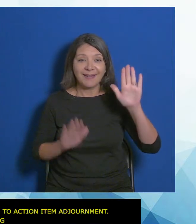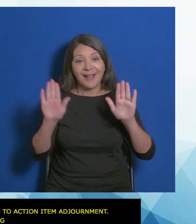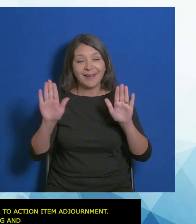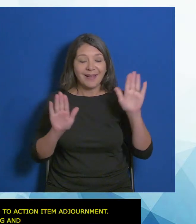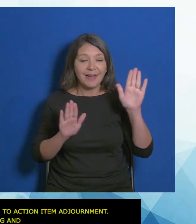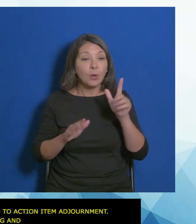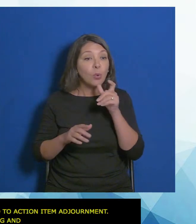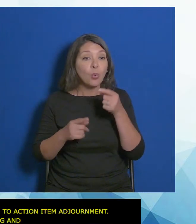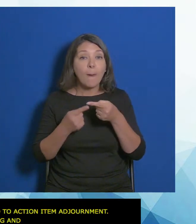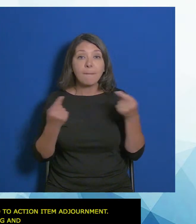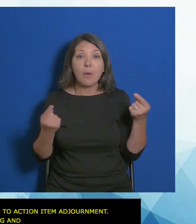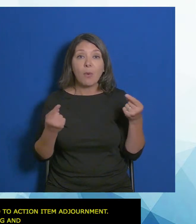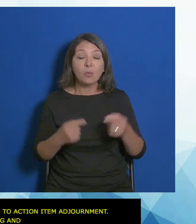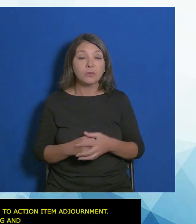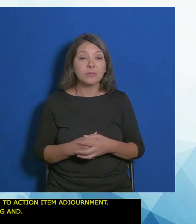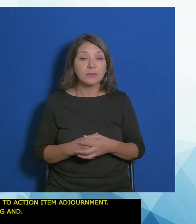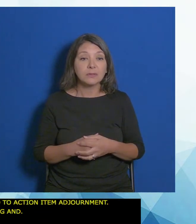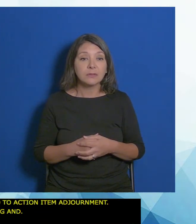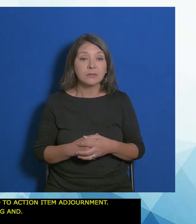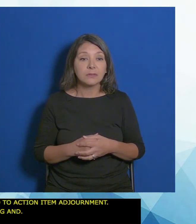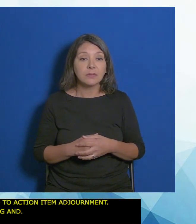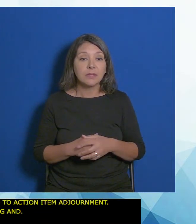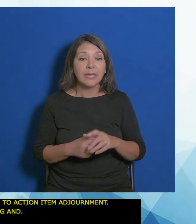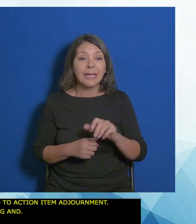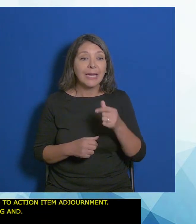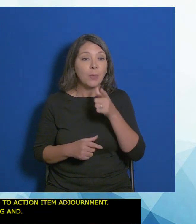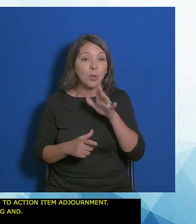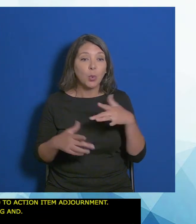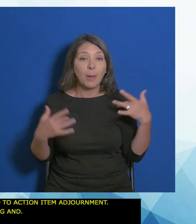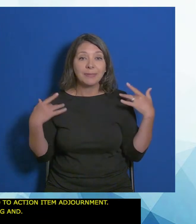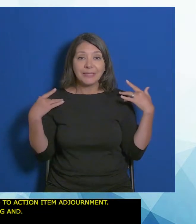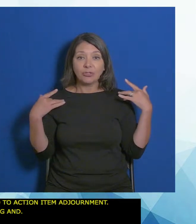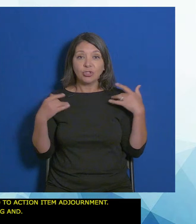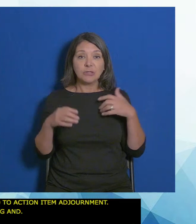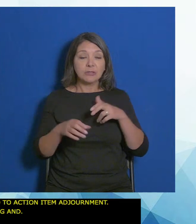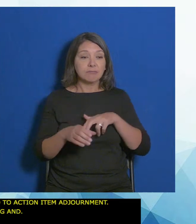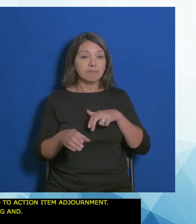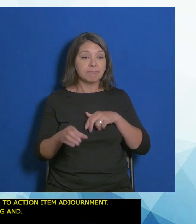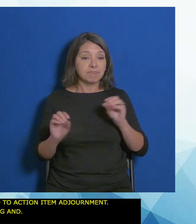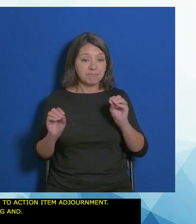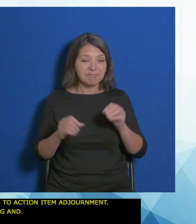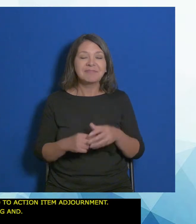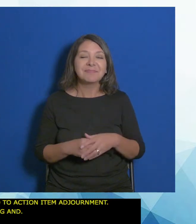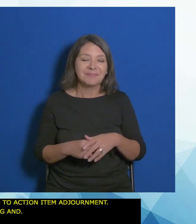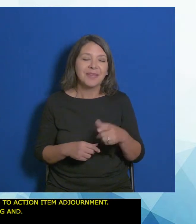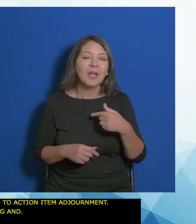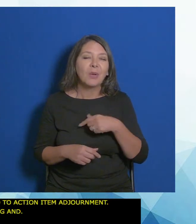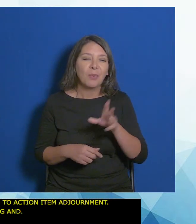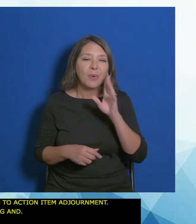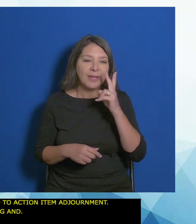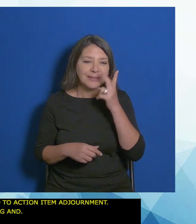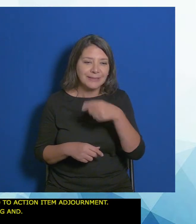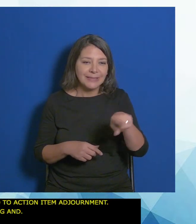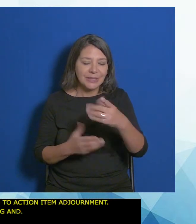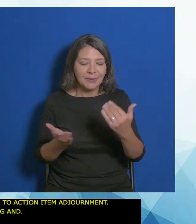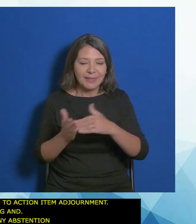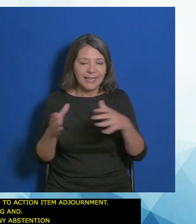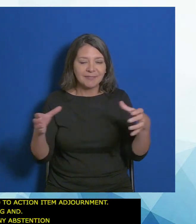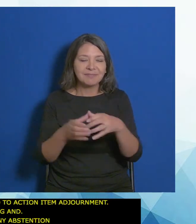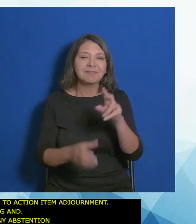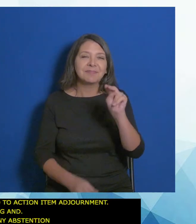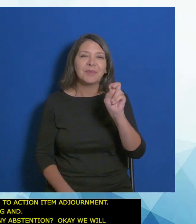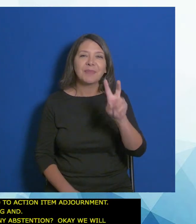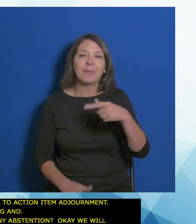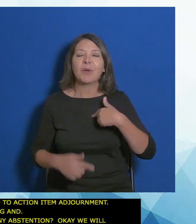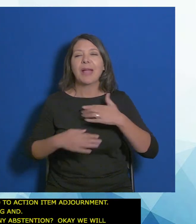opposed? Any abstentions? Okay, we'll see you guys in November. Thank you so much. I appreciate it again